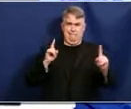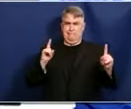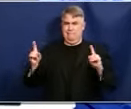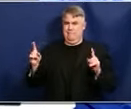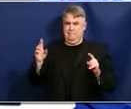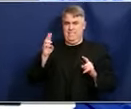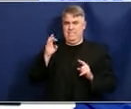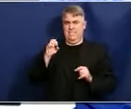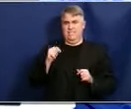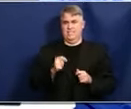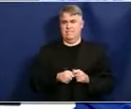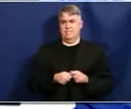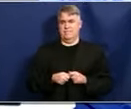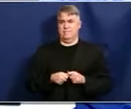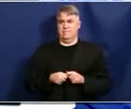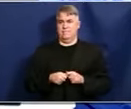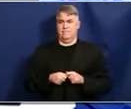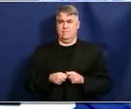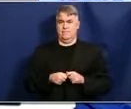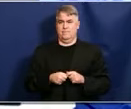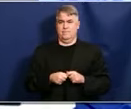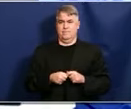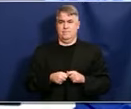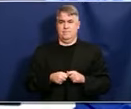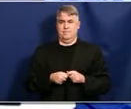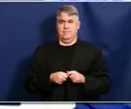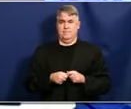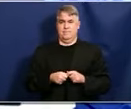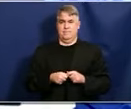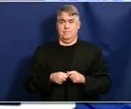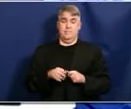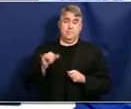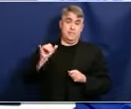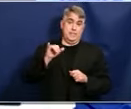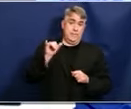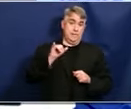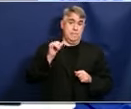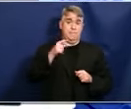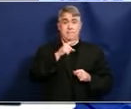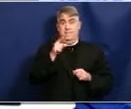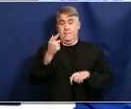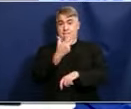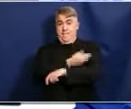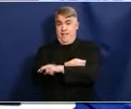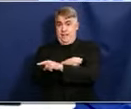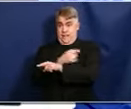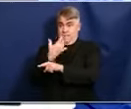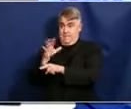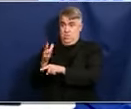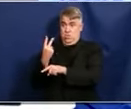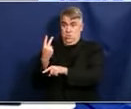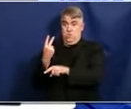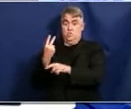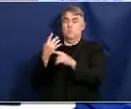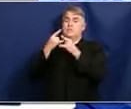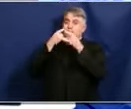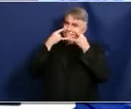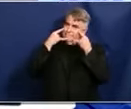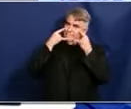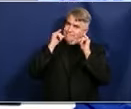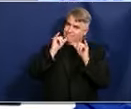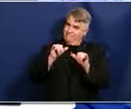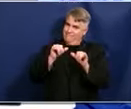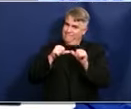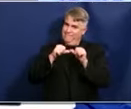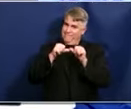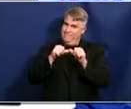Also, we want individuals that are fully vaccinated to wear their masks when they